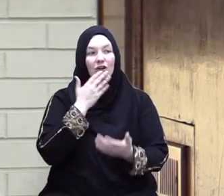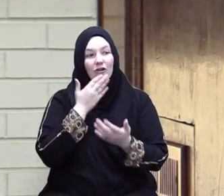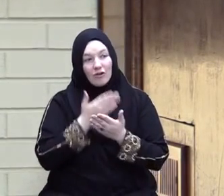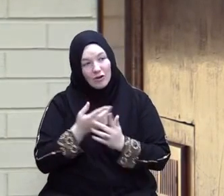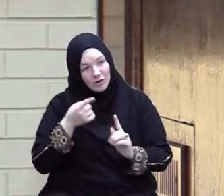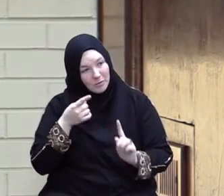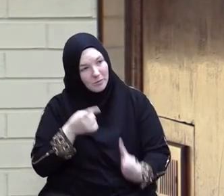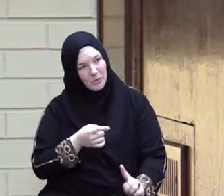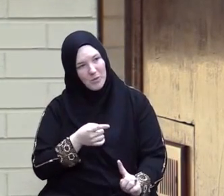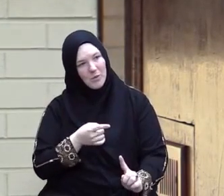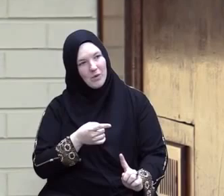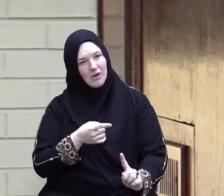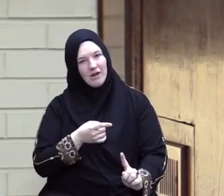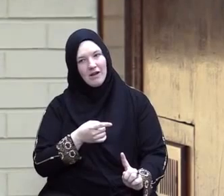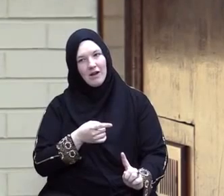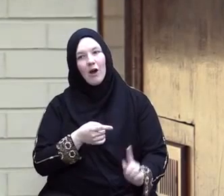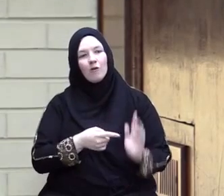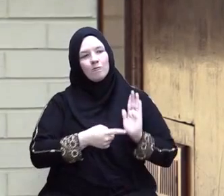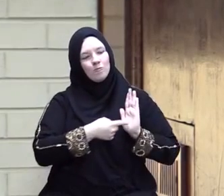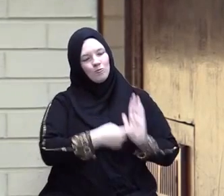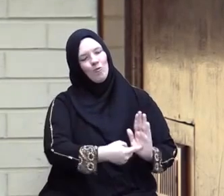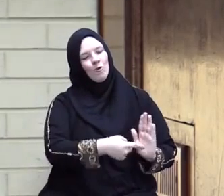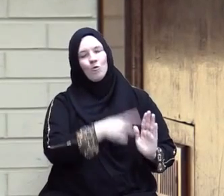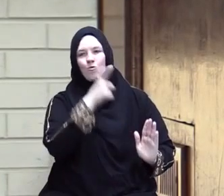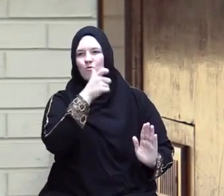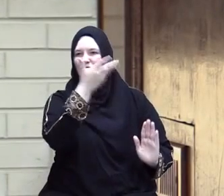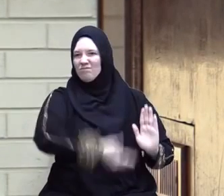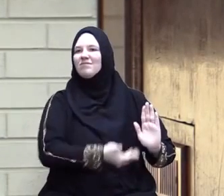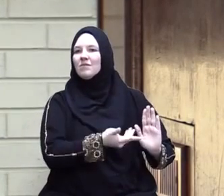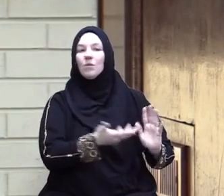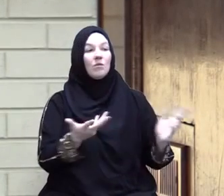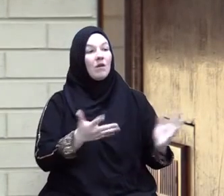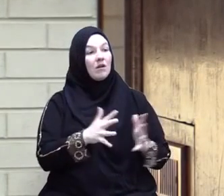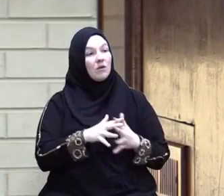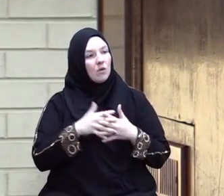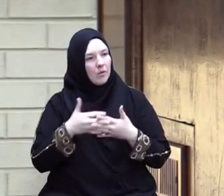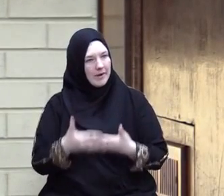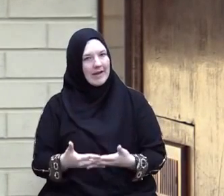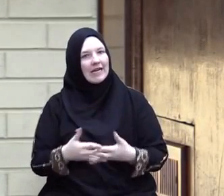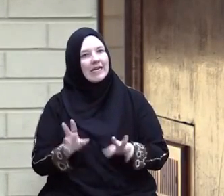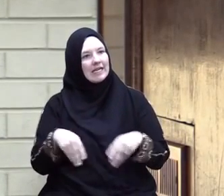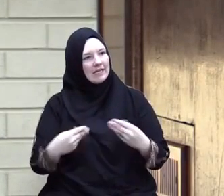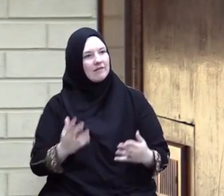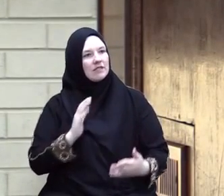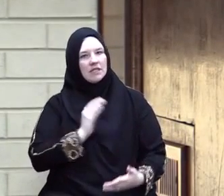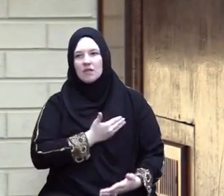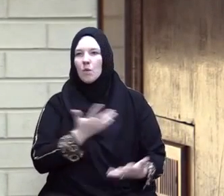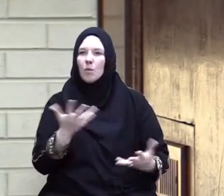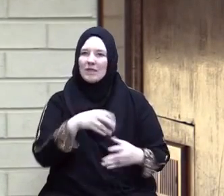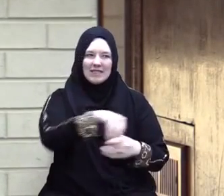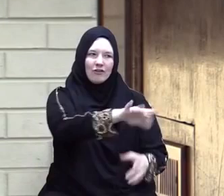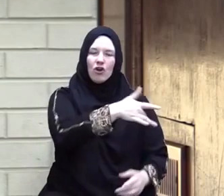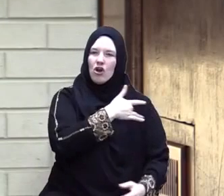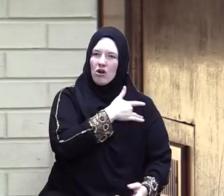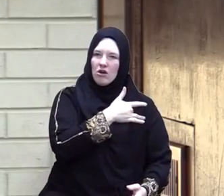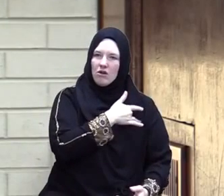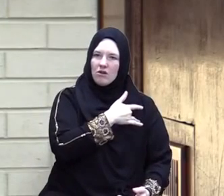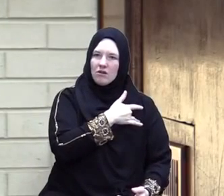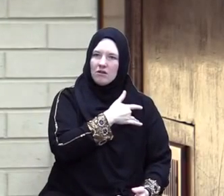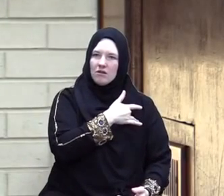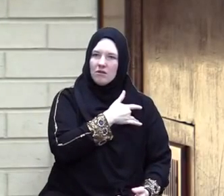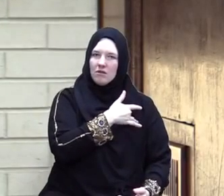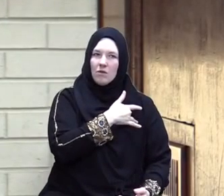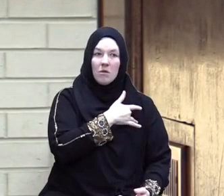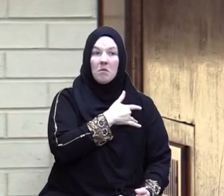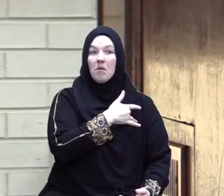in exposing this type of people is that the Quran gives us what is in their heart. We